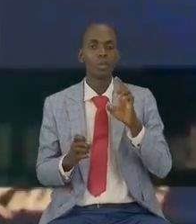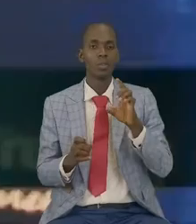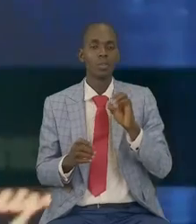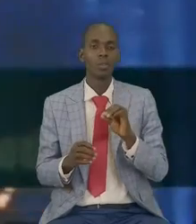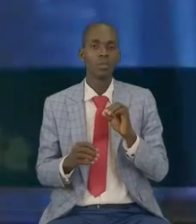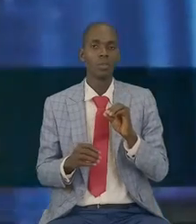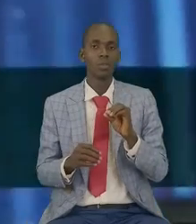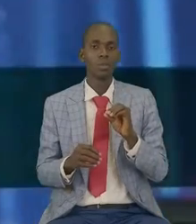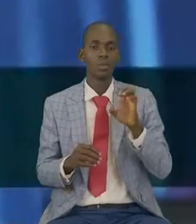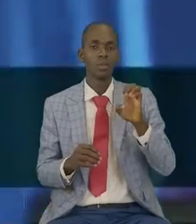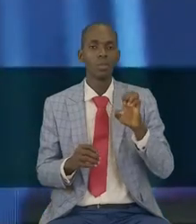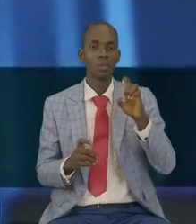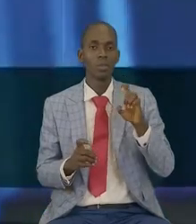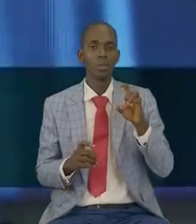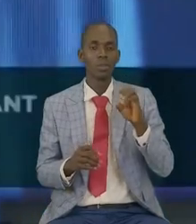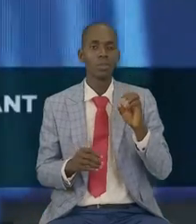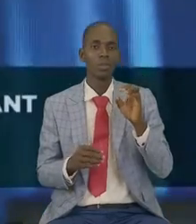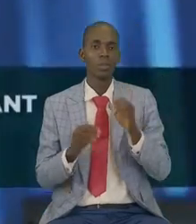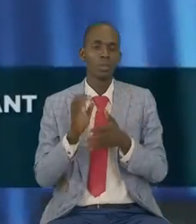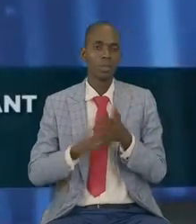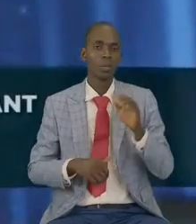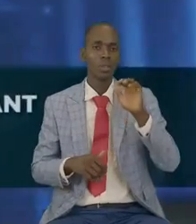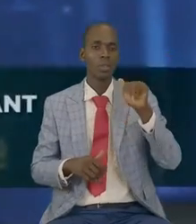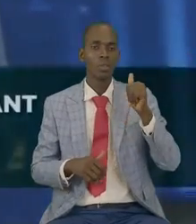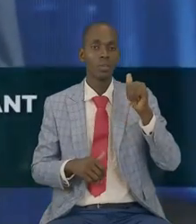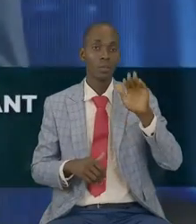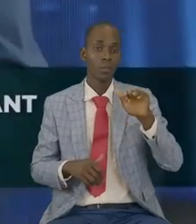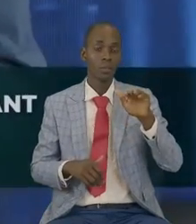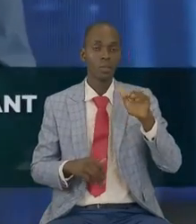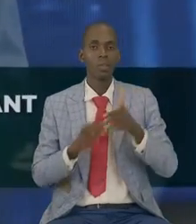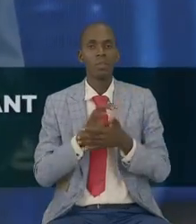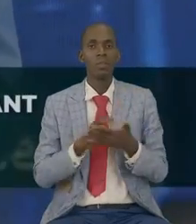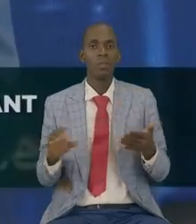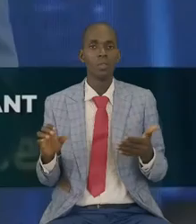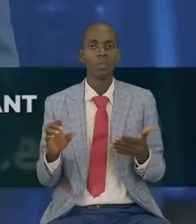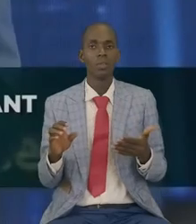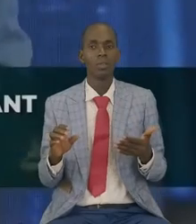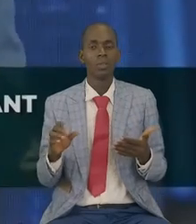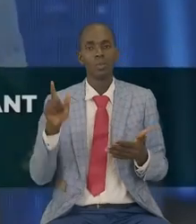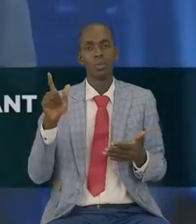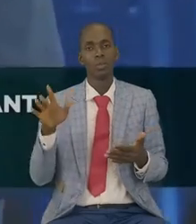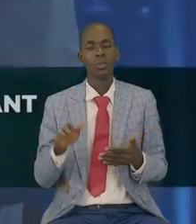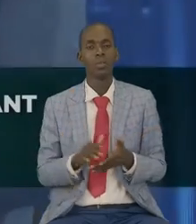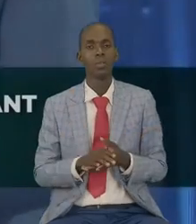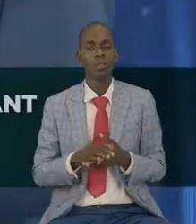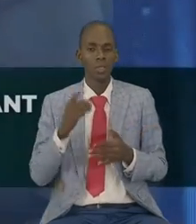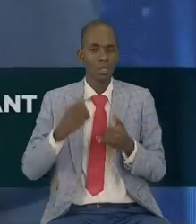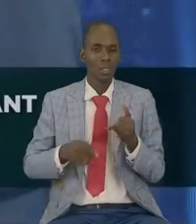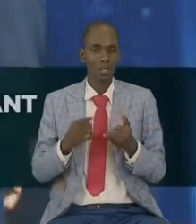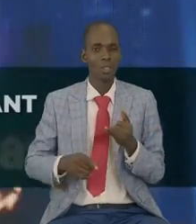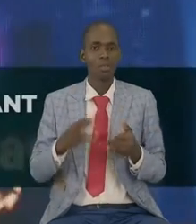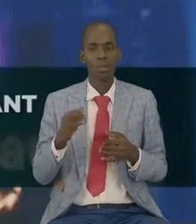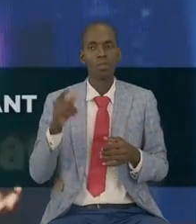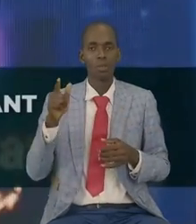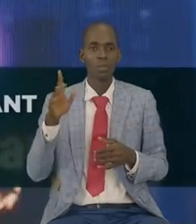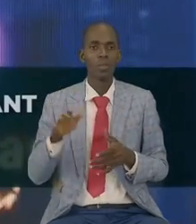in Exodus chapter 15, reading from verse 25, the latter part of